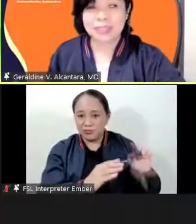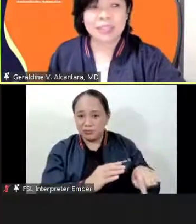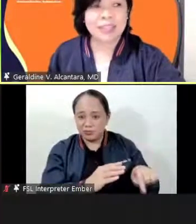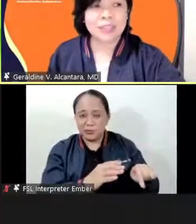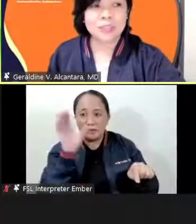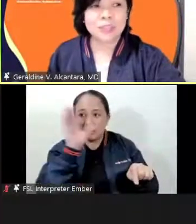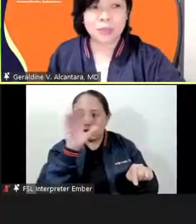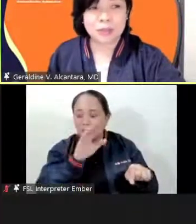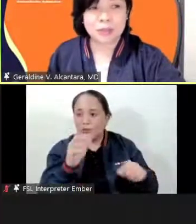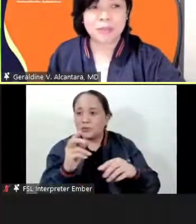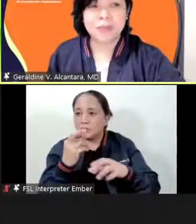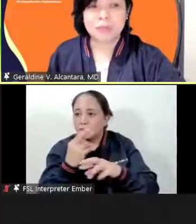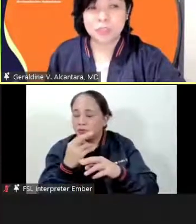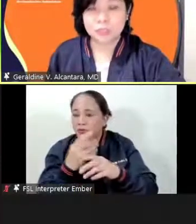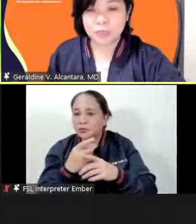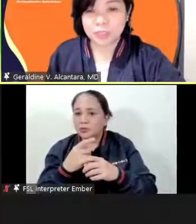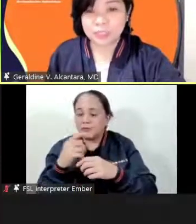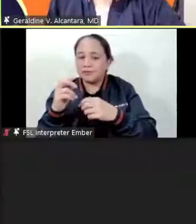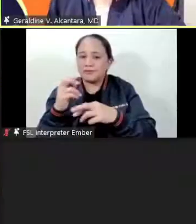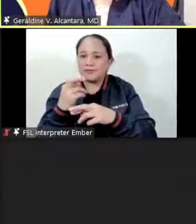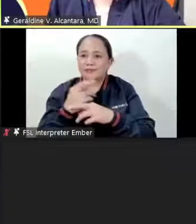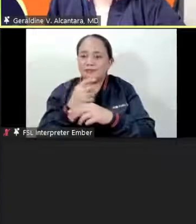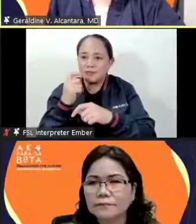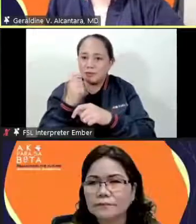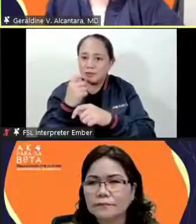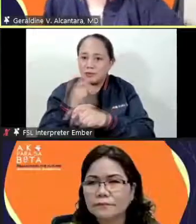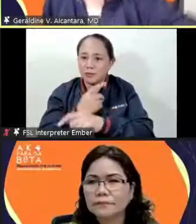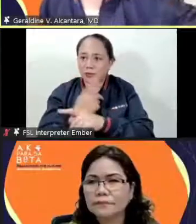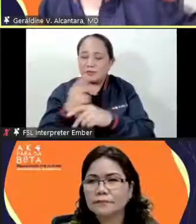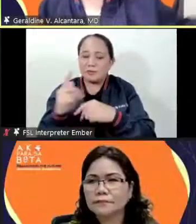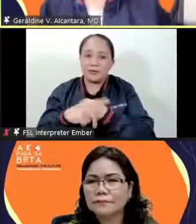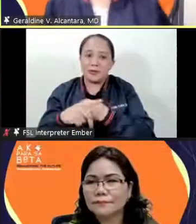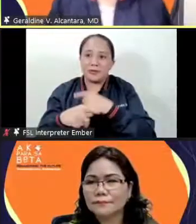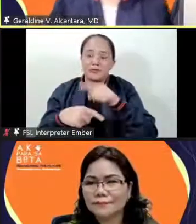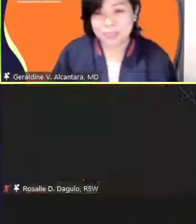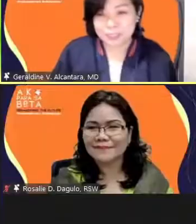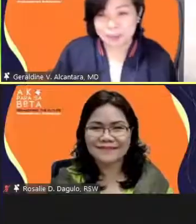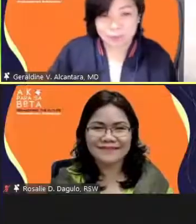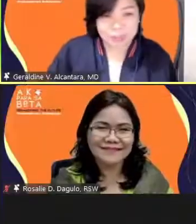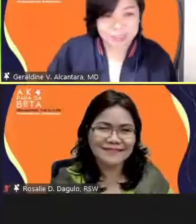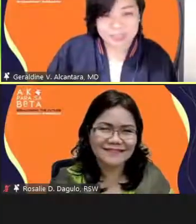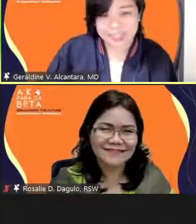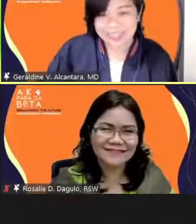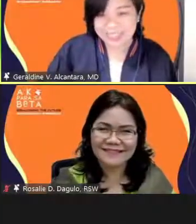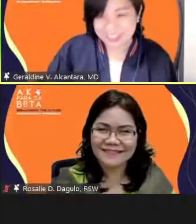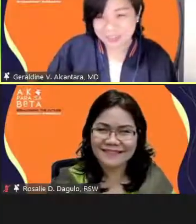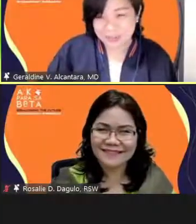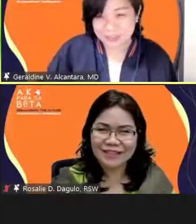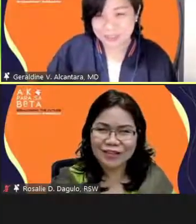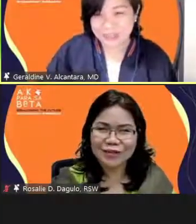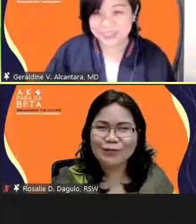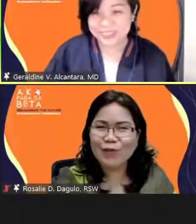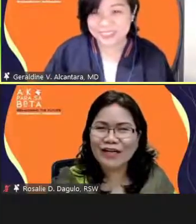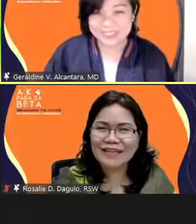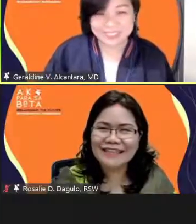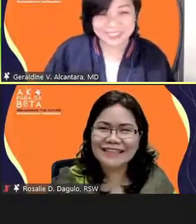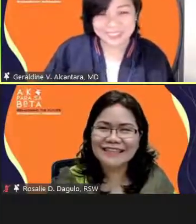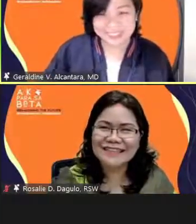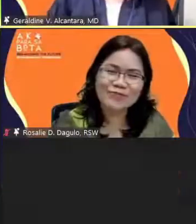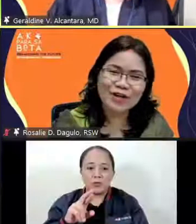placement, let us welcome Ms. Rosalie D. Dagulo. Good morning, Ma'am Rosalie. Over to